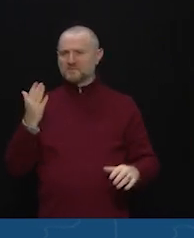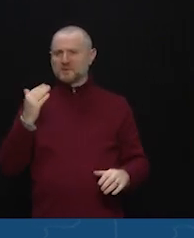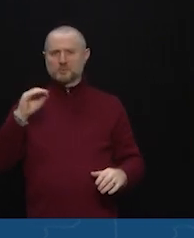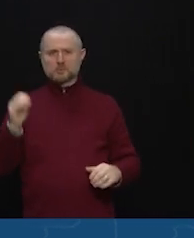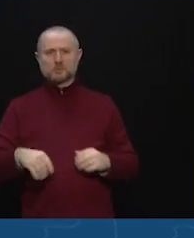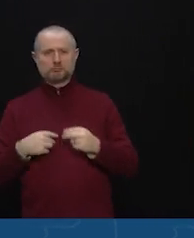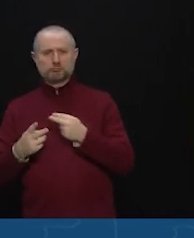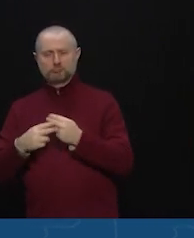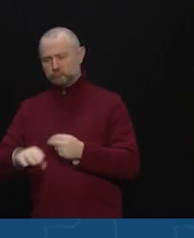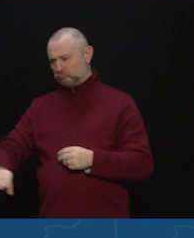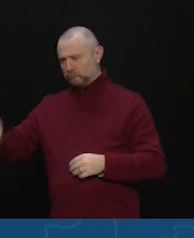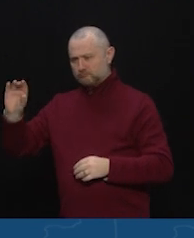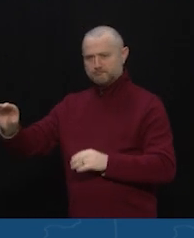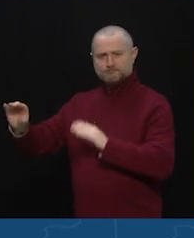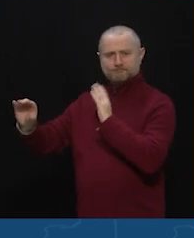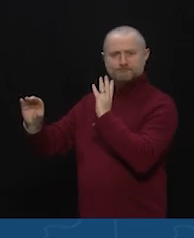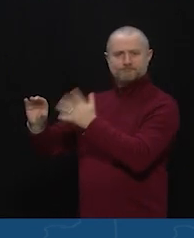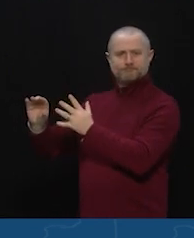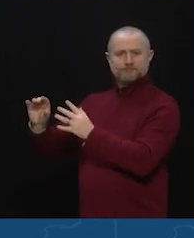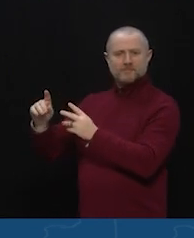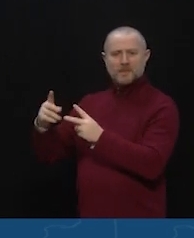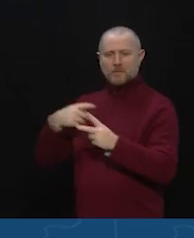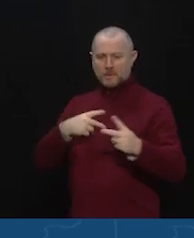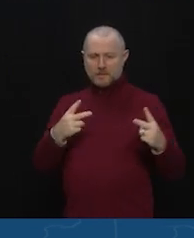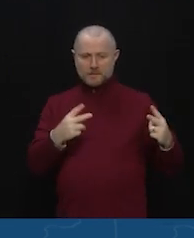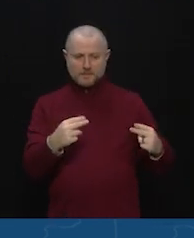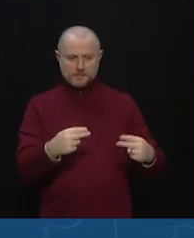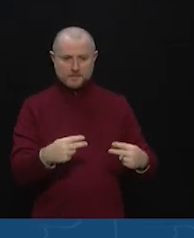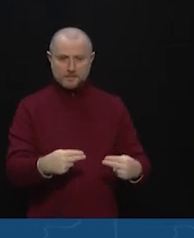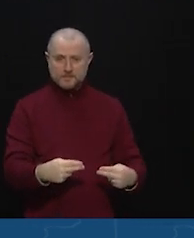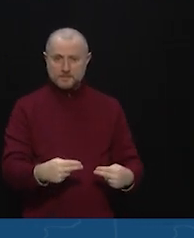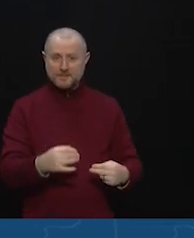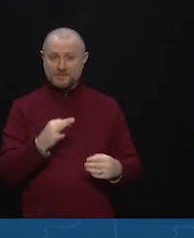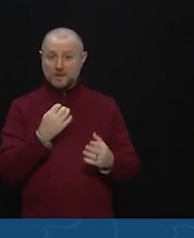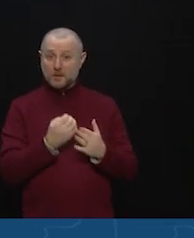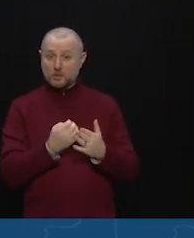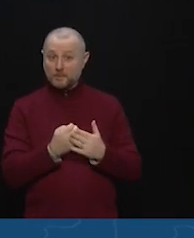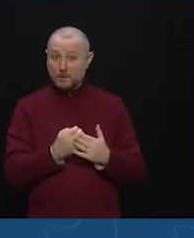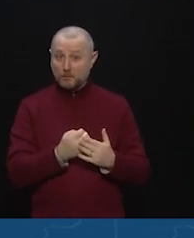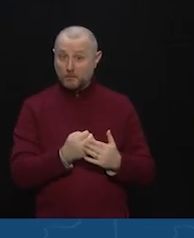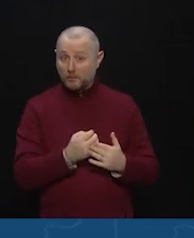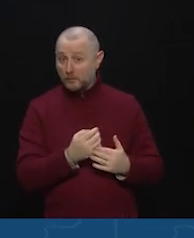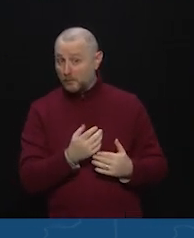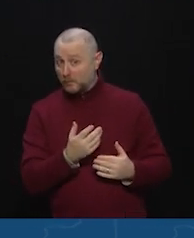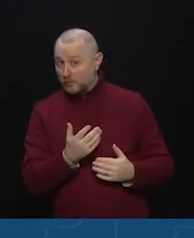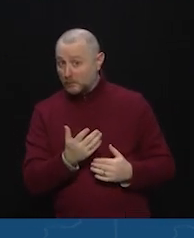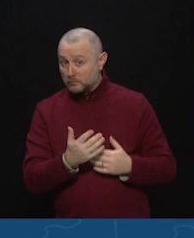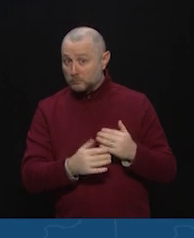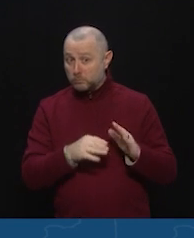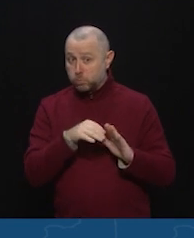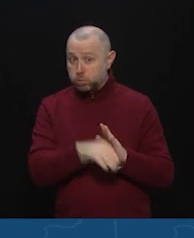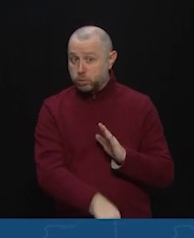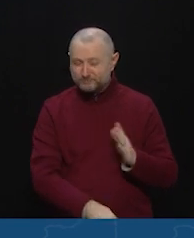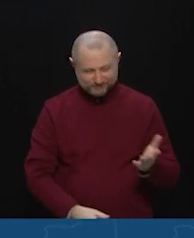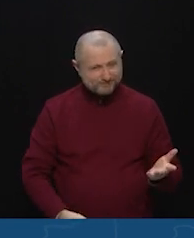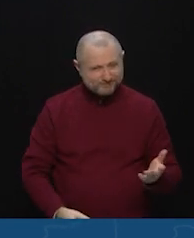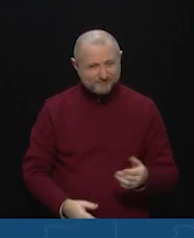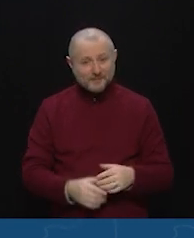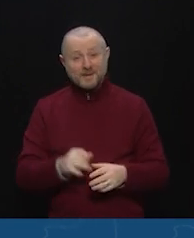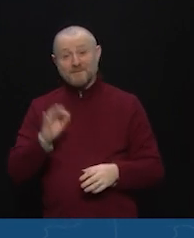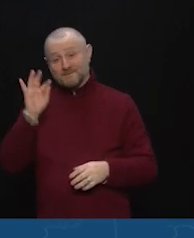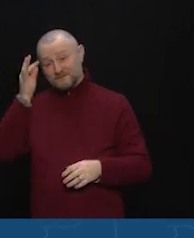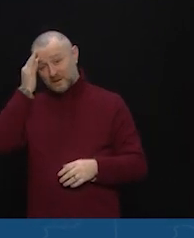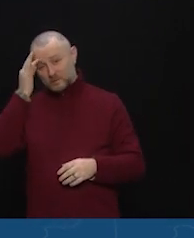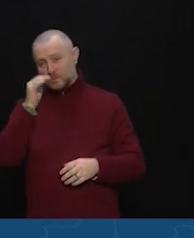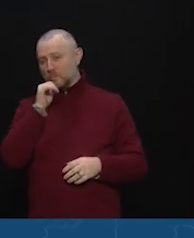order to avoid cuts, right, at a time of an economic downturn. The federal government doesn't have to keep money